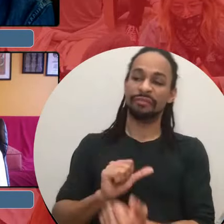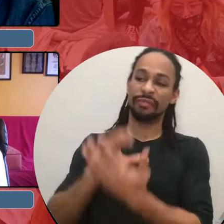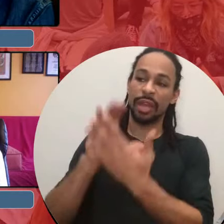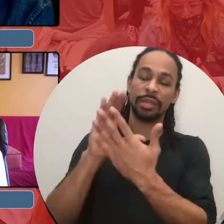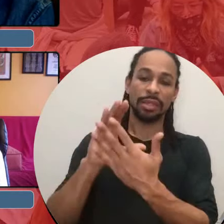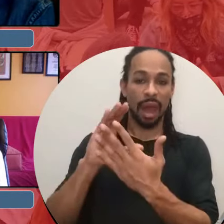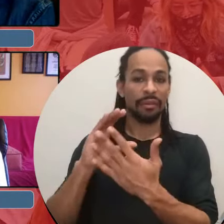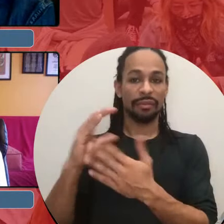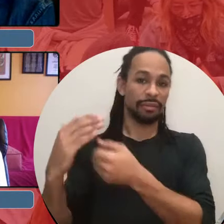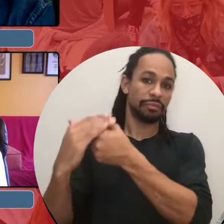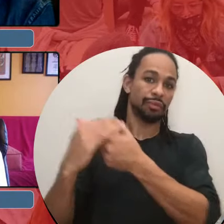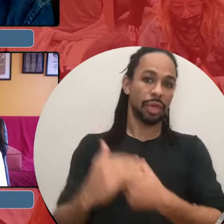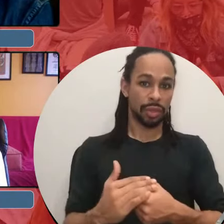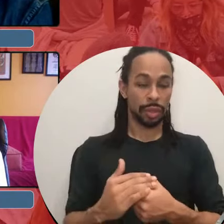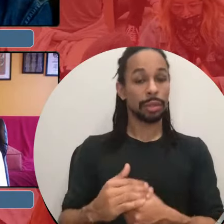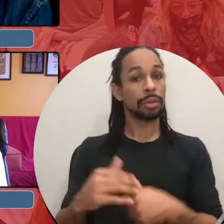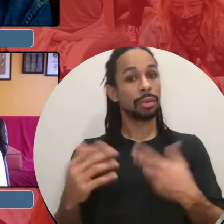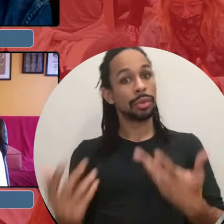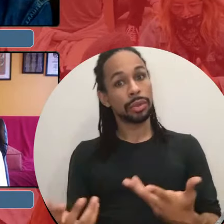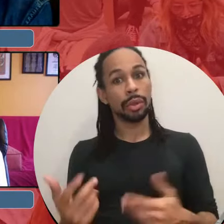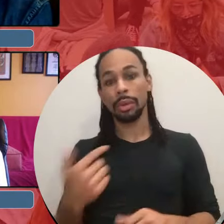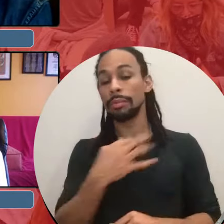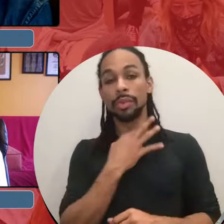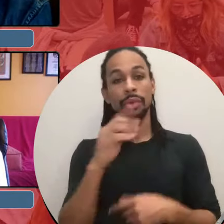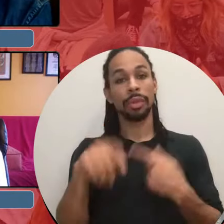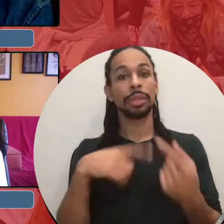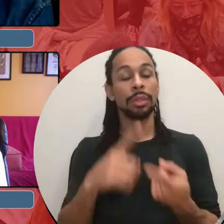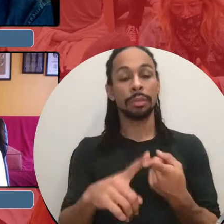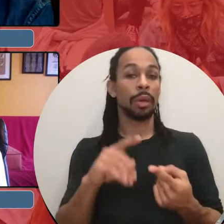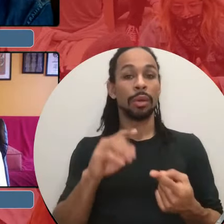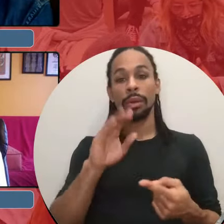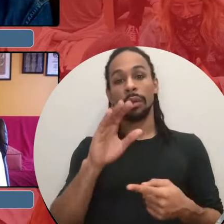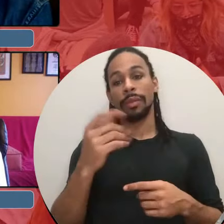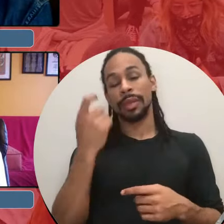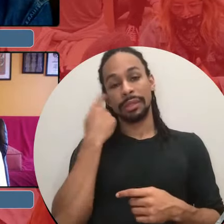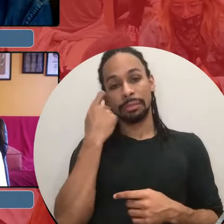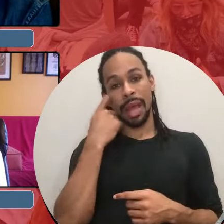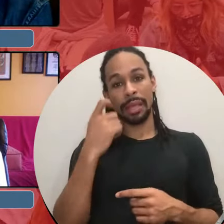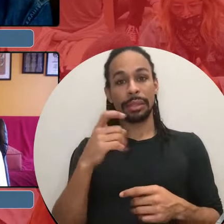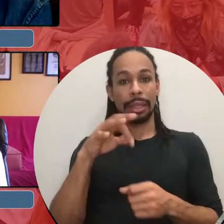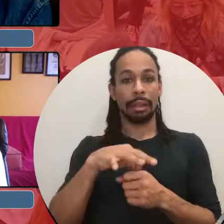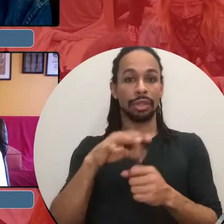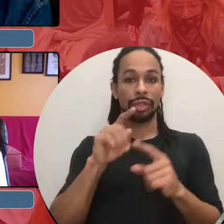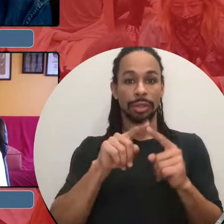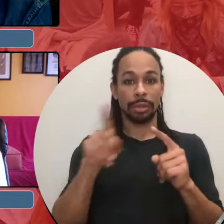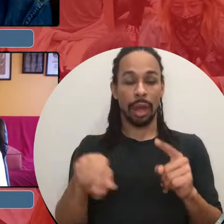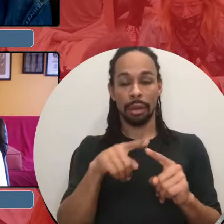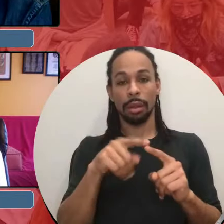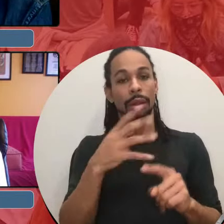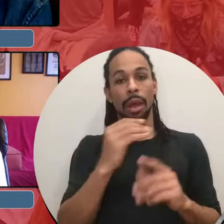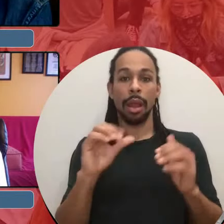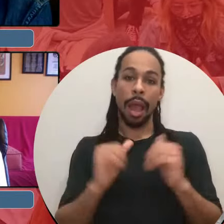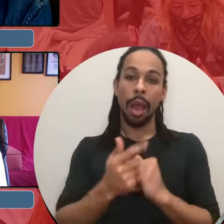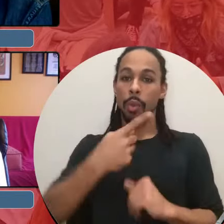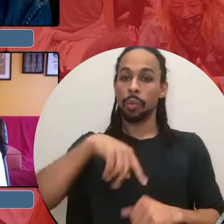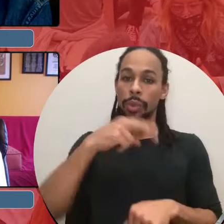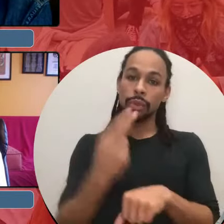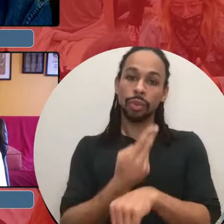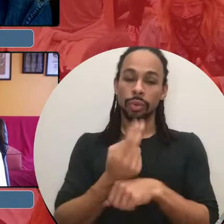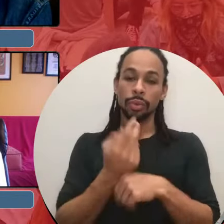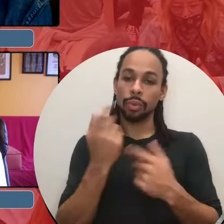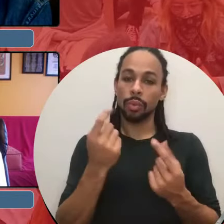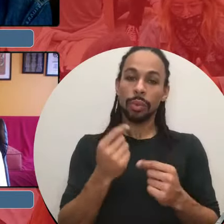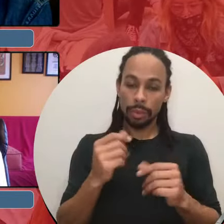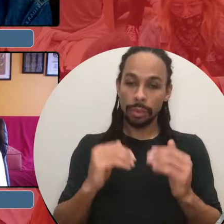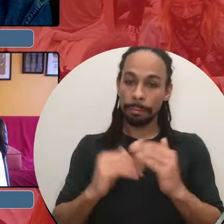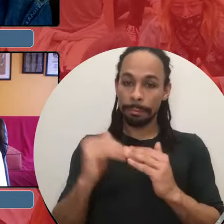built for your communities during this past election cycle? And how can we use what was built as a springboard for greater and more